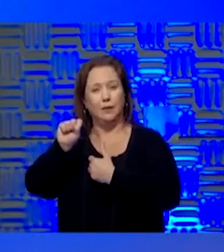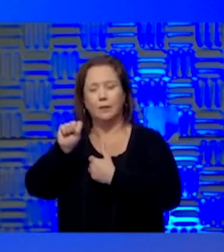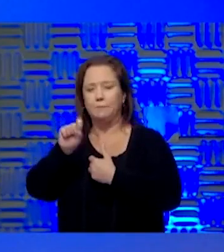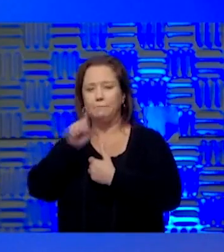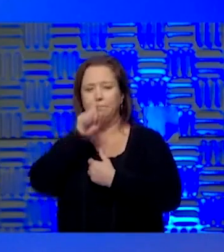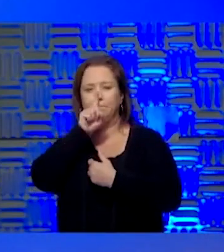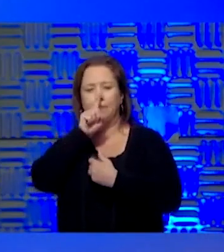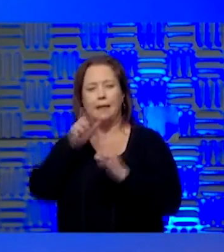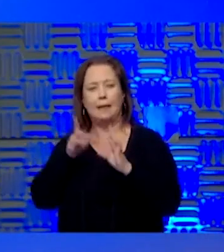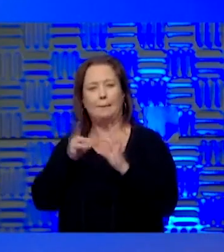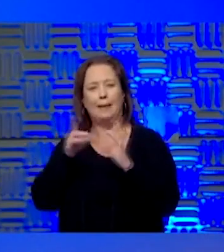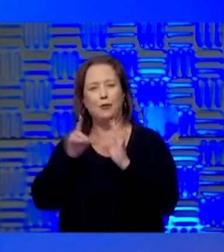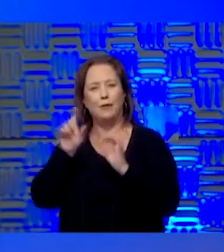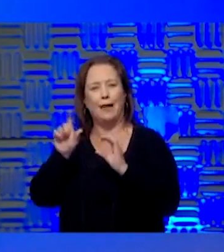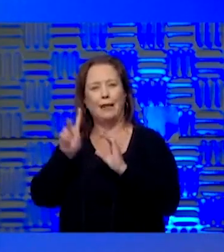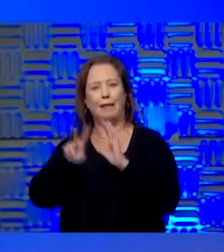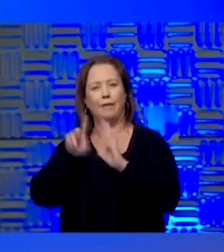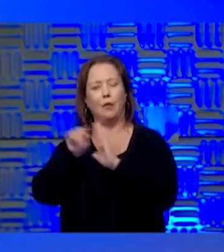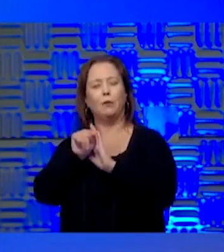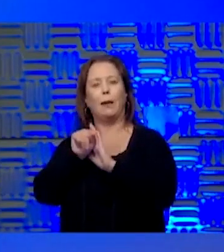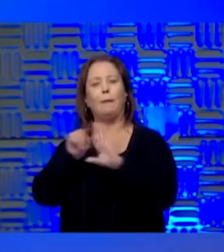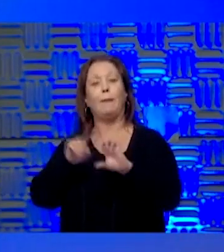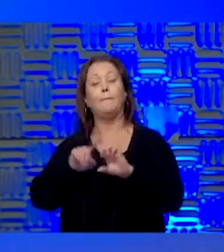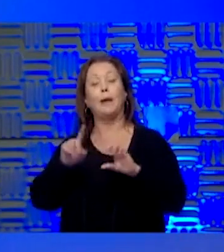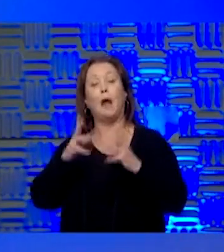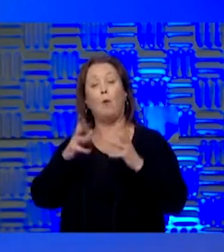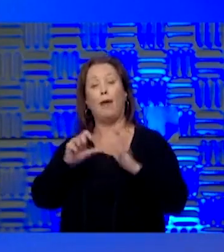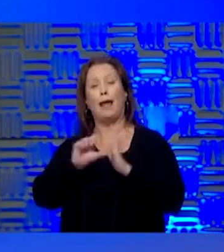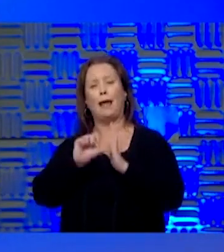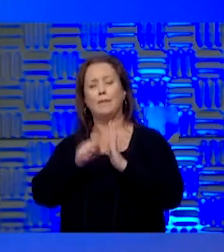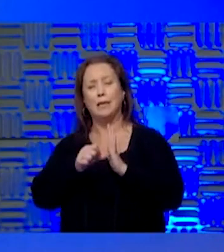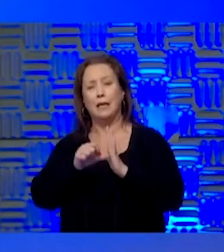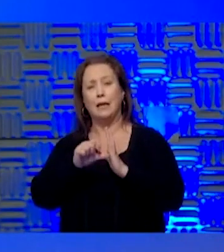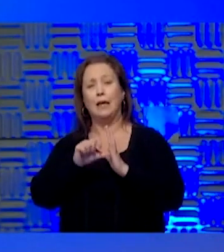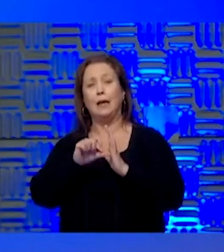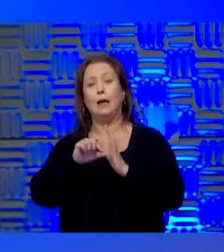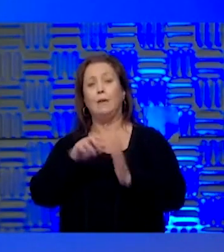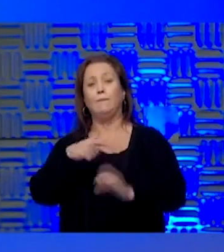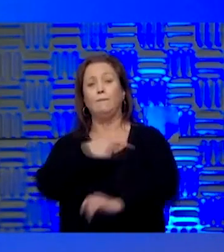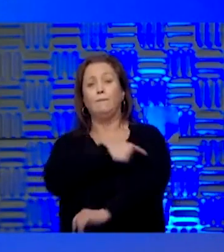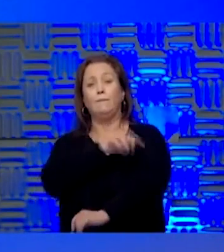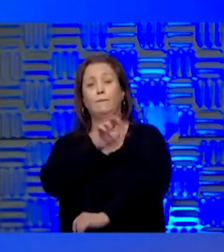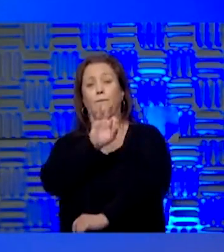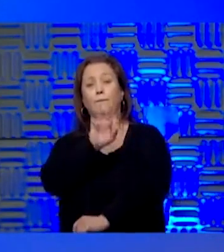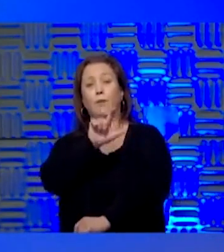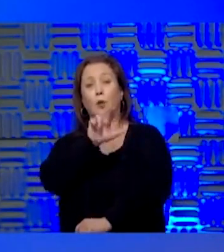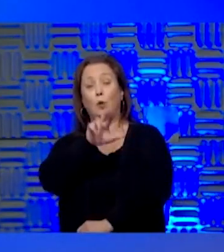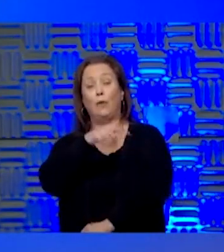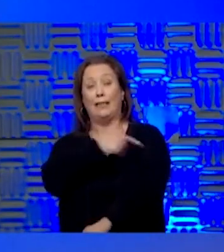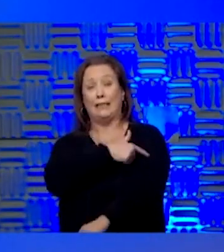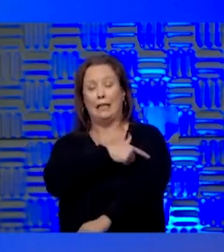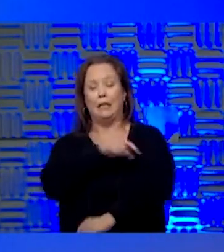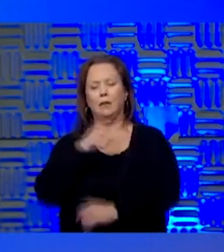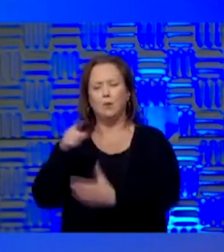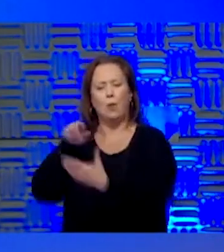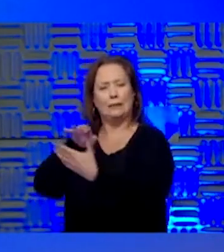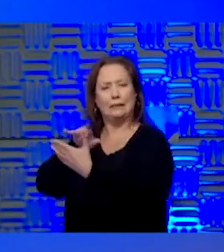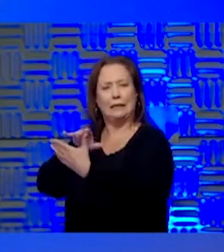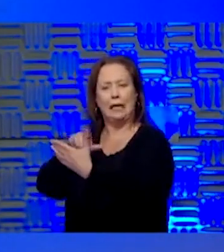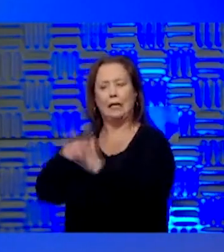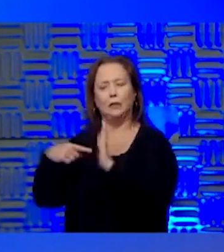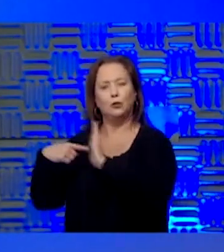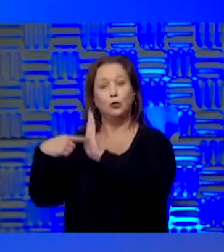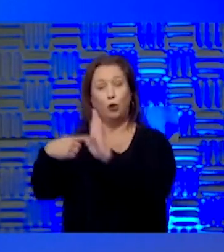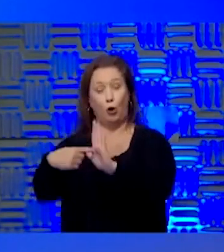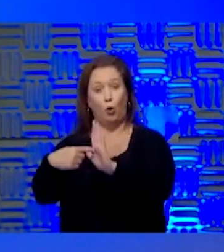mentioned in the video, but what we'd like to say is that influenza vaccination, while this one study did